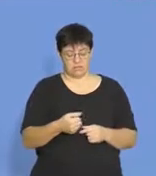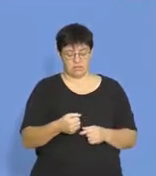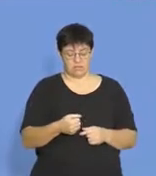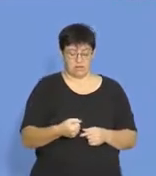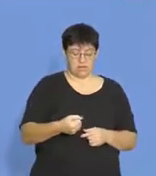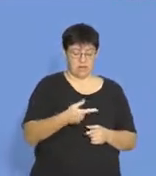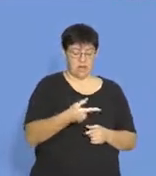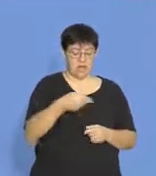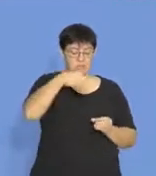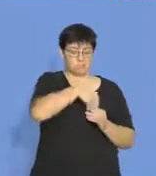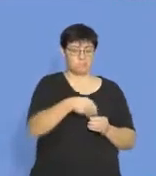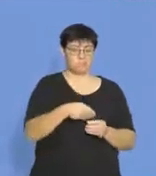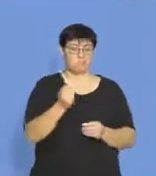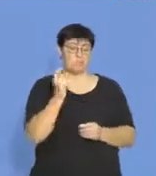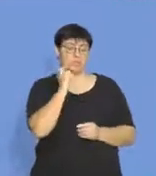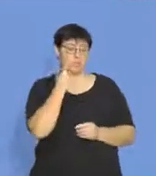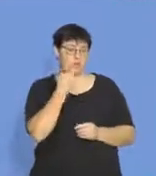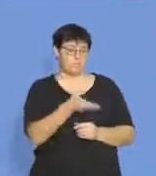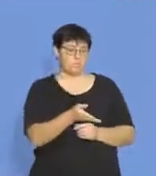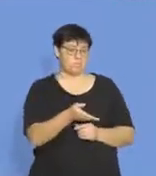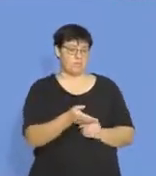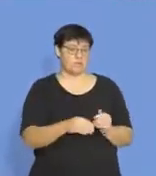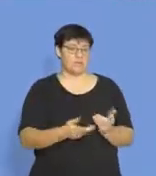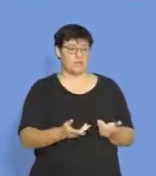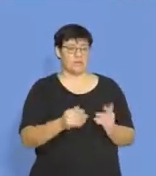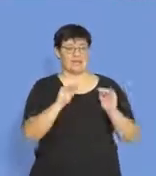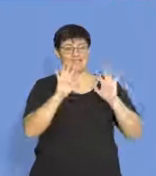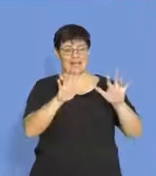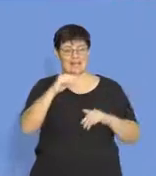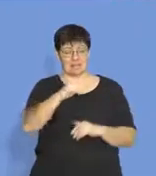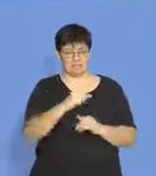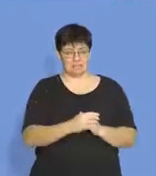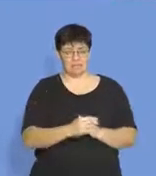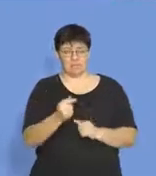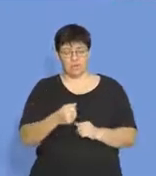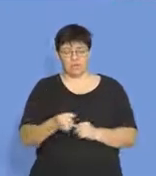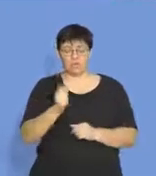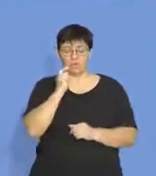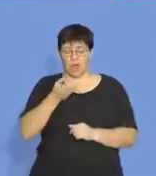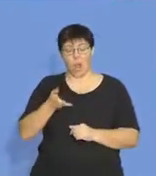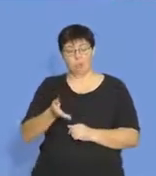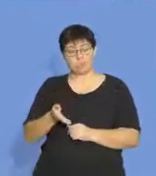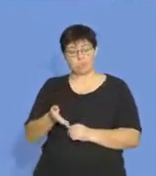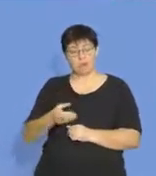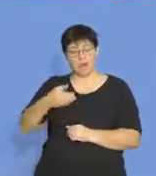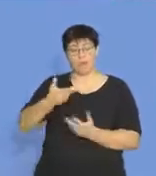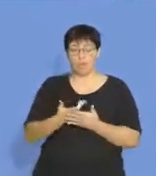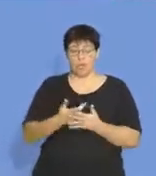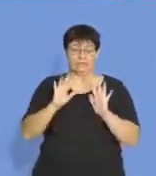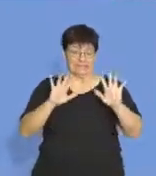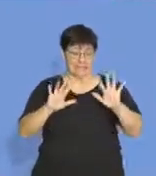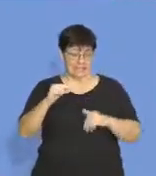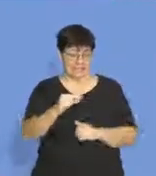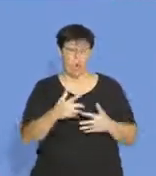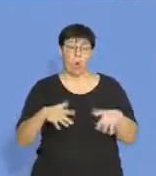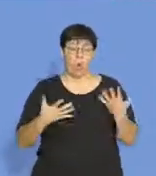maybe, how much is a maximum? And I ask you, how much sugar can be in the cup? You can then say either